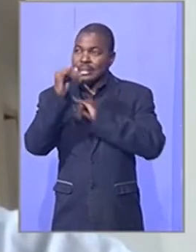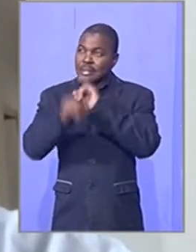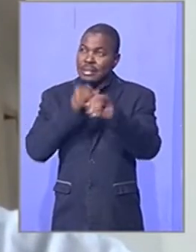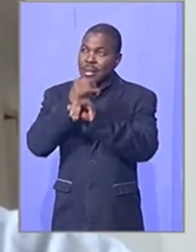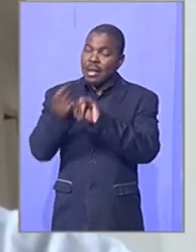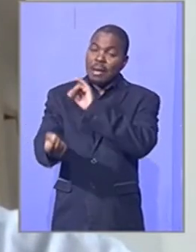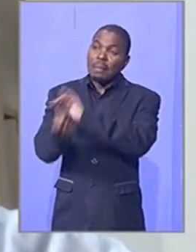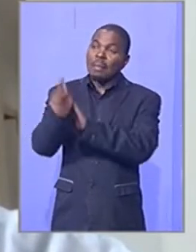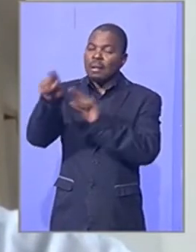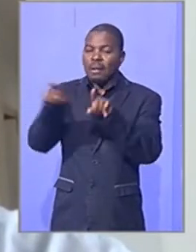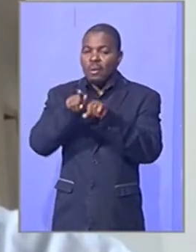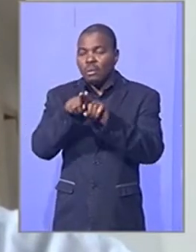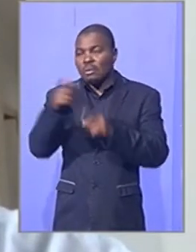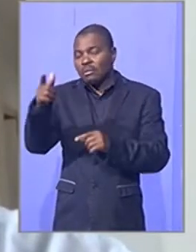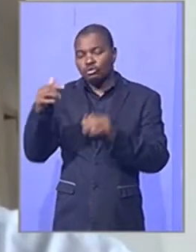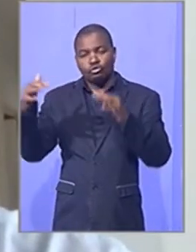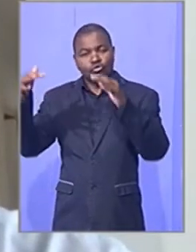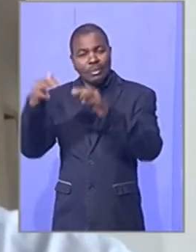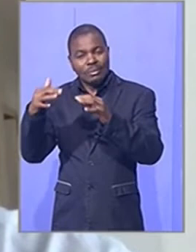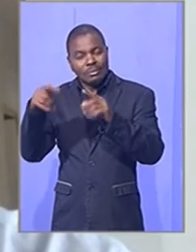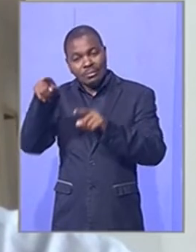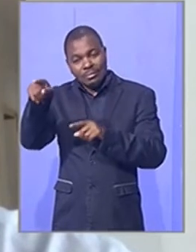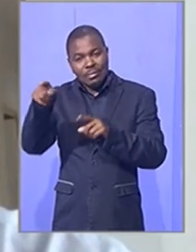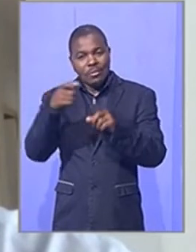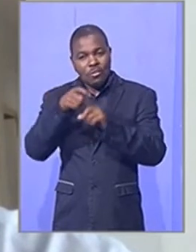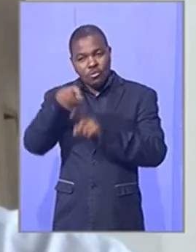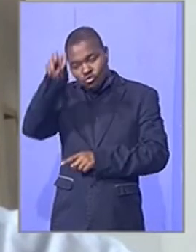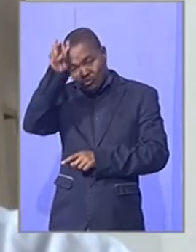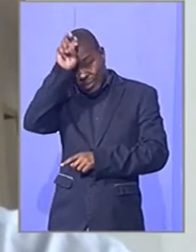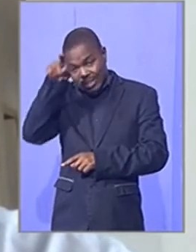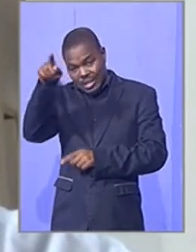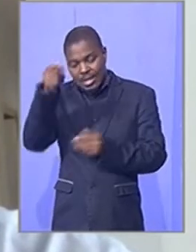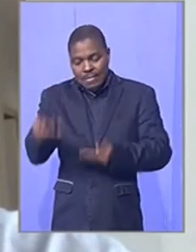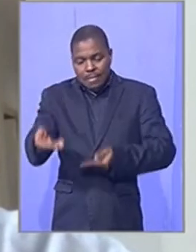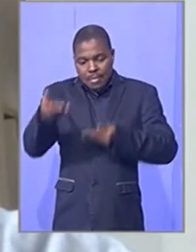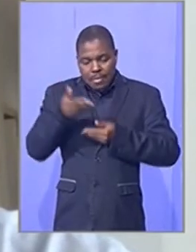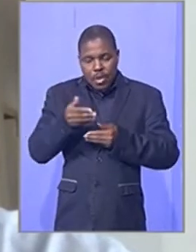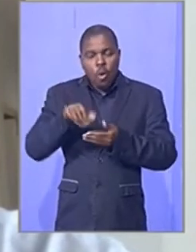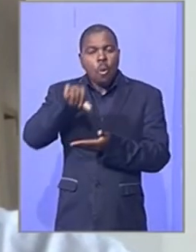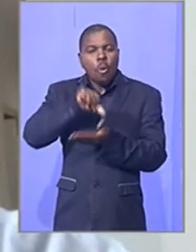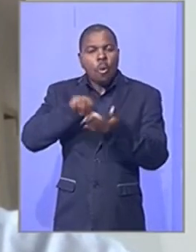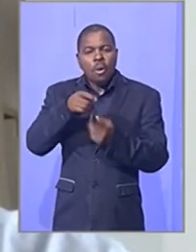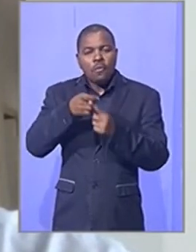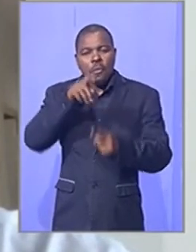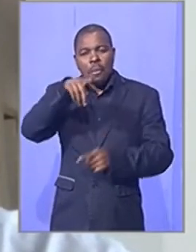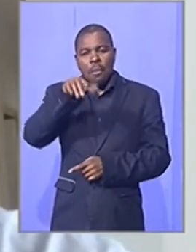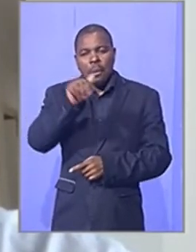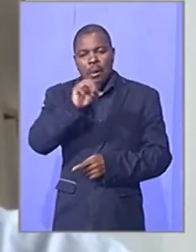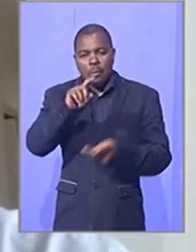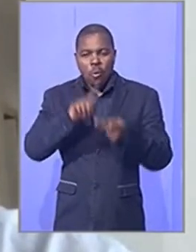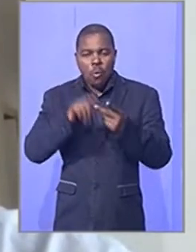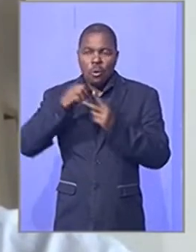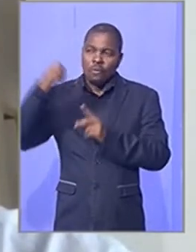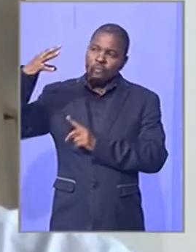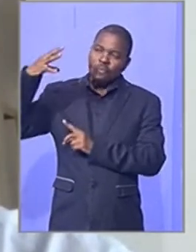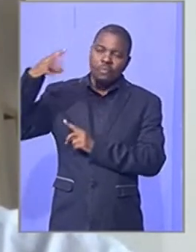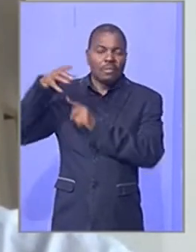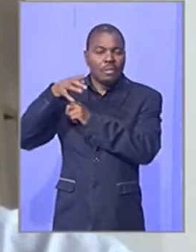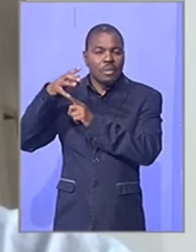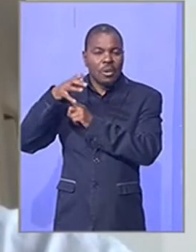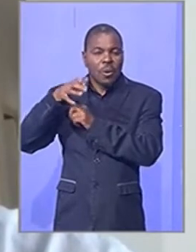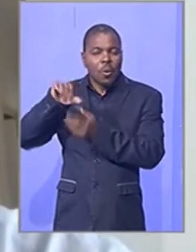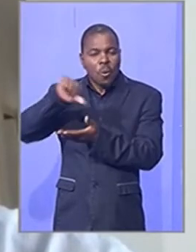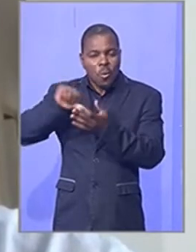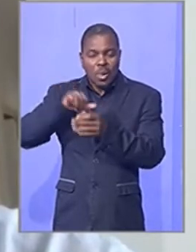that Russia is one of the big suppliers of our palm oil or sunflower oil. And so we see that